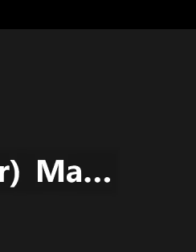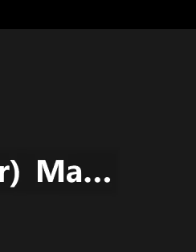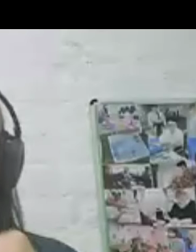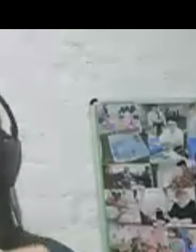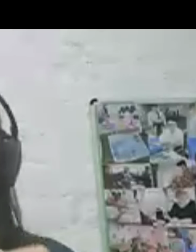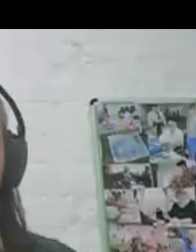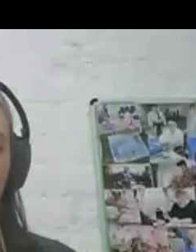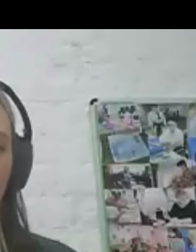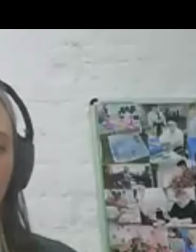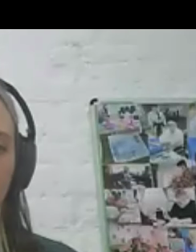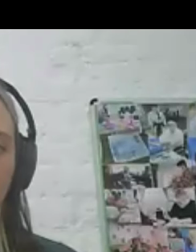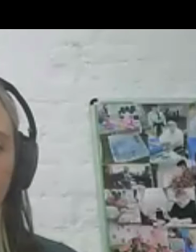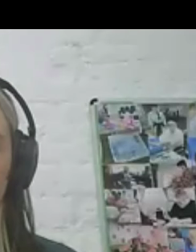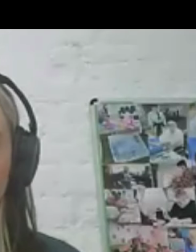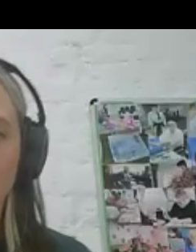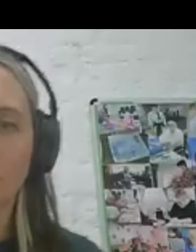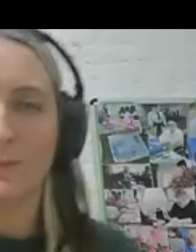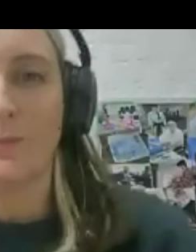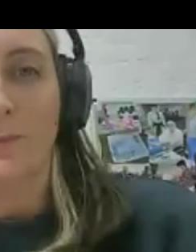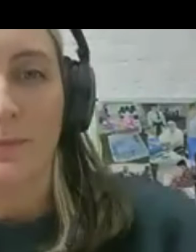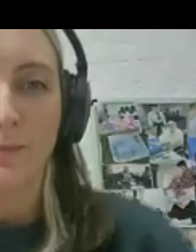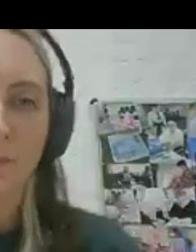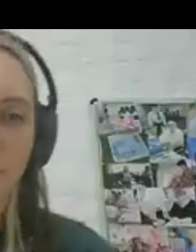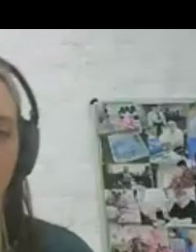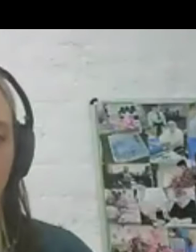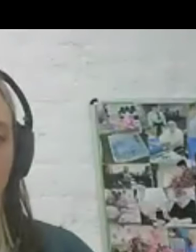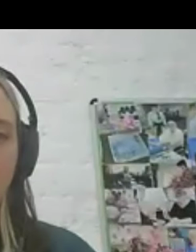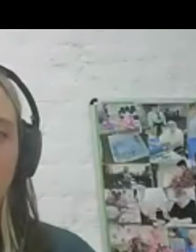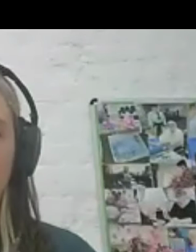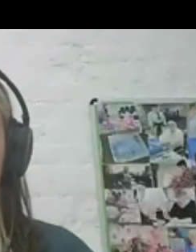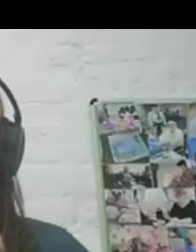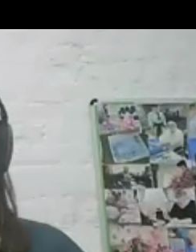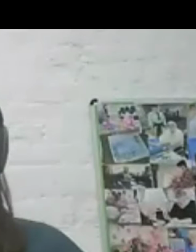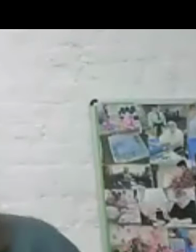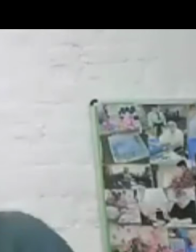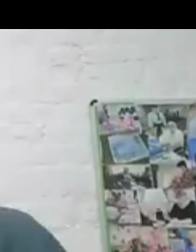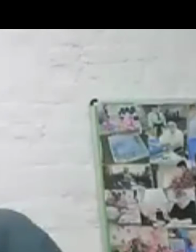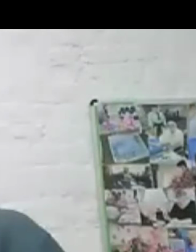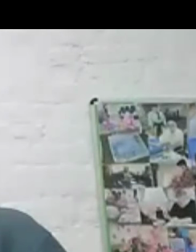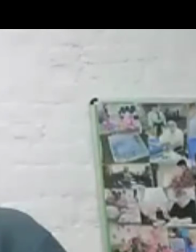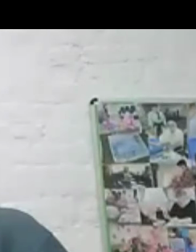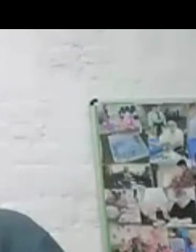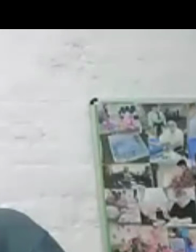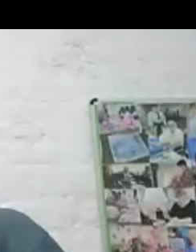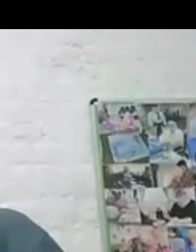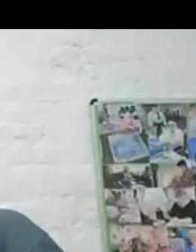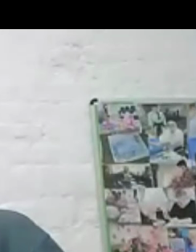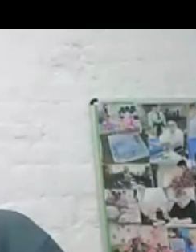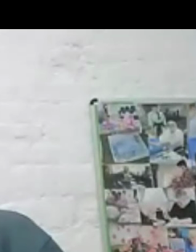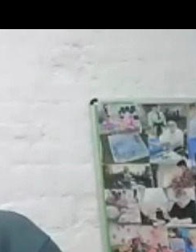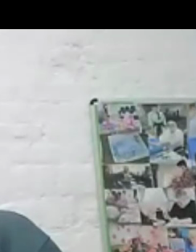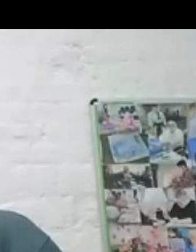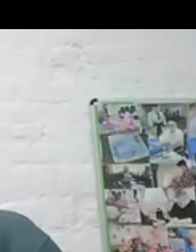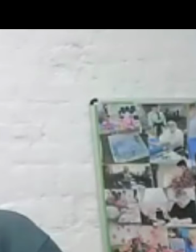The beautiful presentations, the insights into the work is just